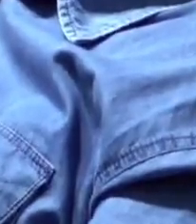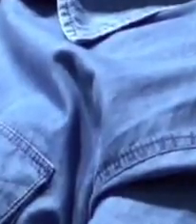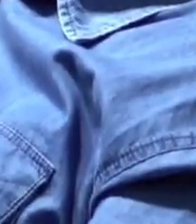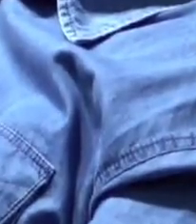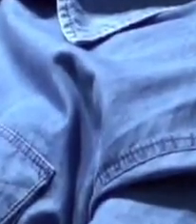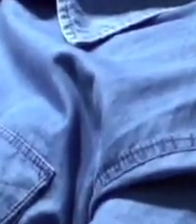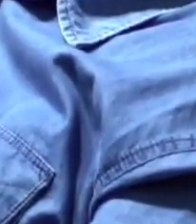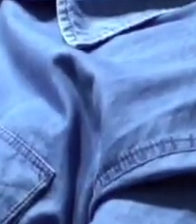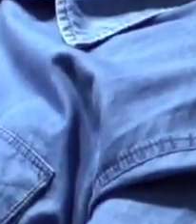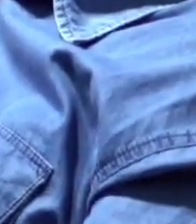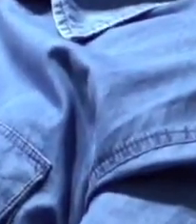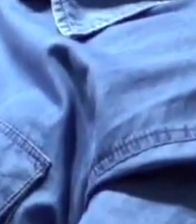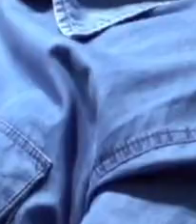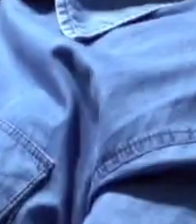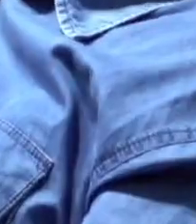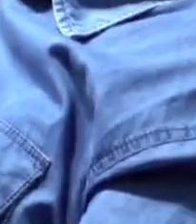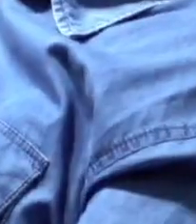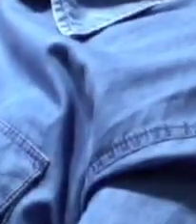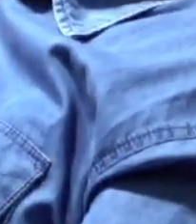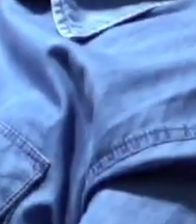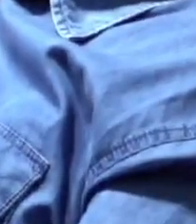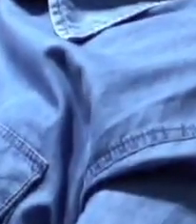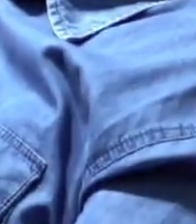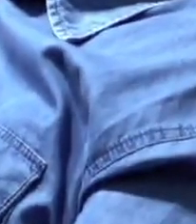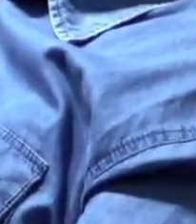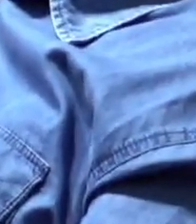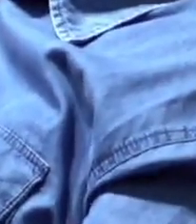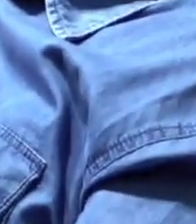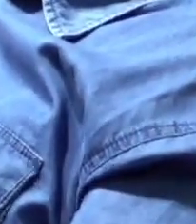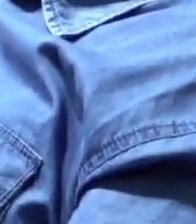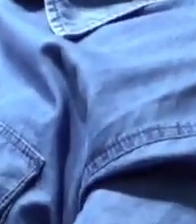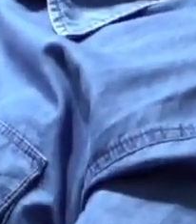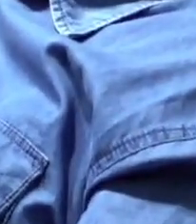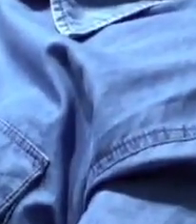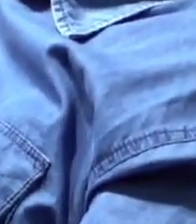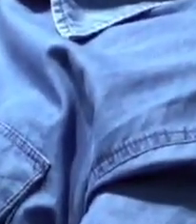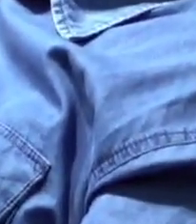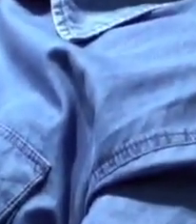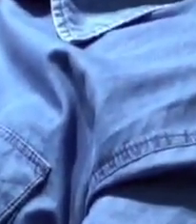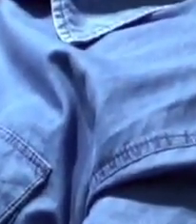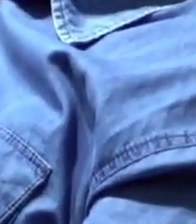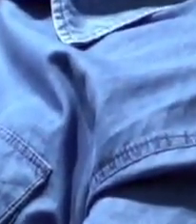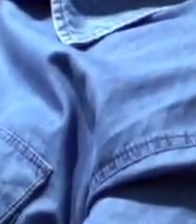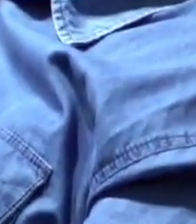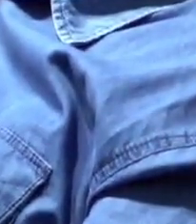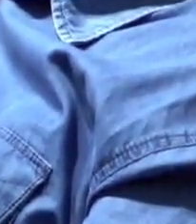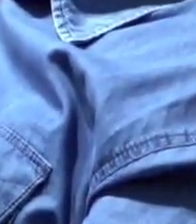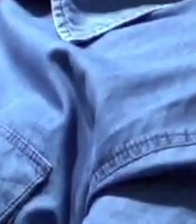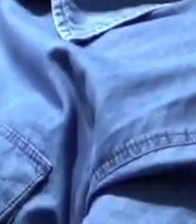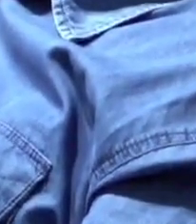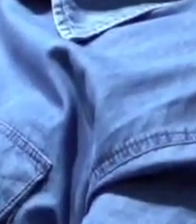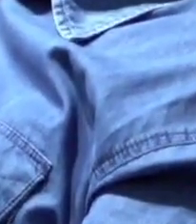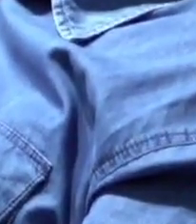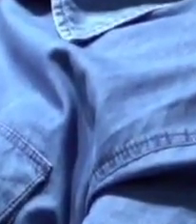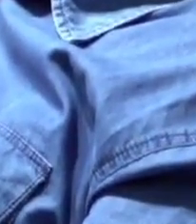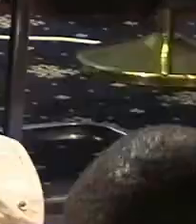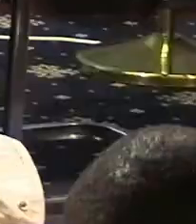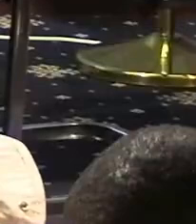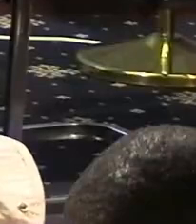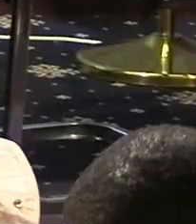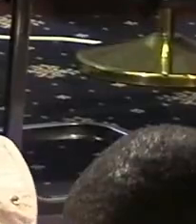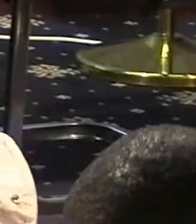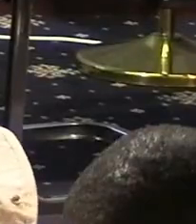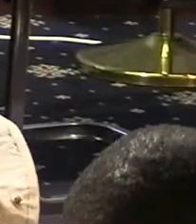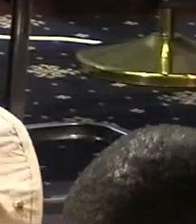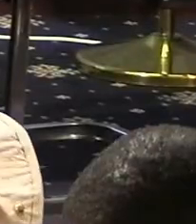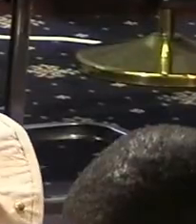Ongea kwa nguvu bwana. Sema na Spox. Bonga na Gava. Bas, unadonga na Gava. Na Gava ni well please. Asante. Kwa sababu